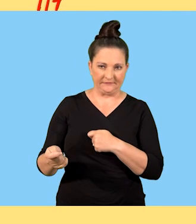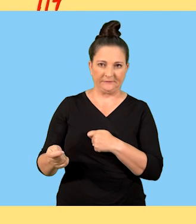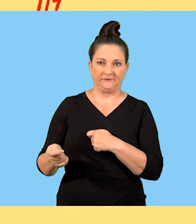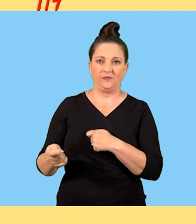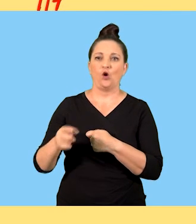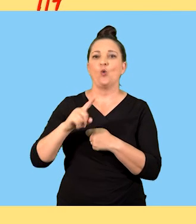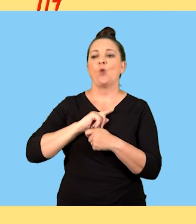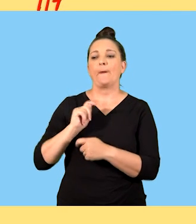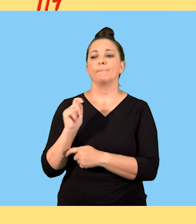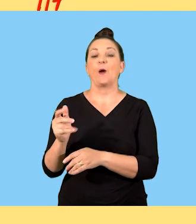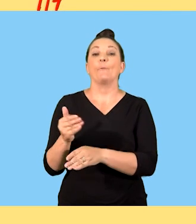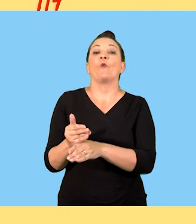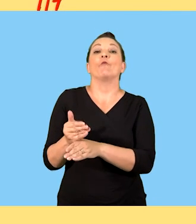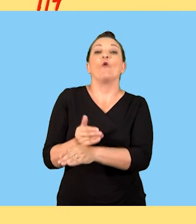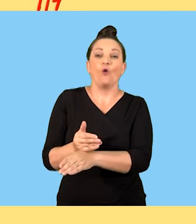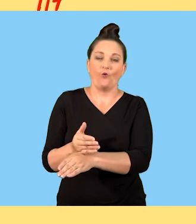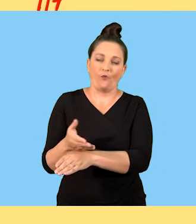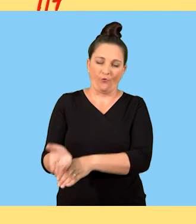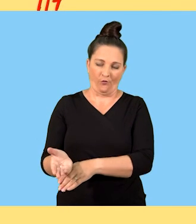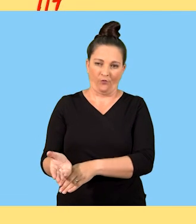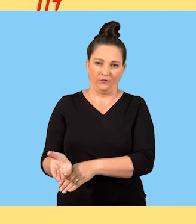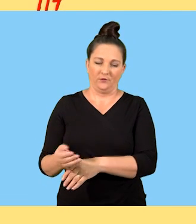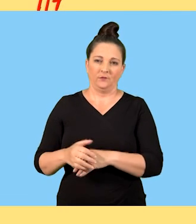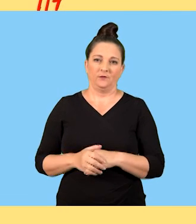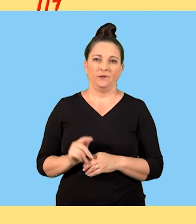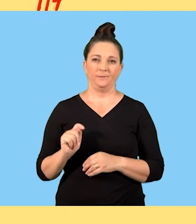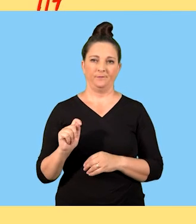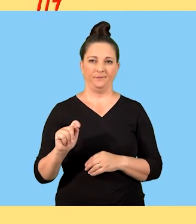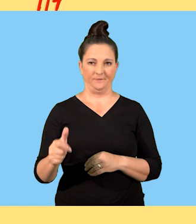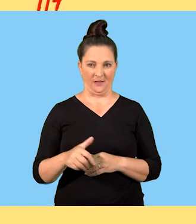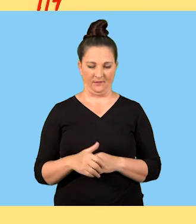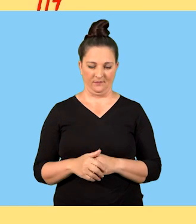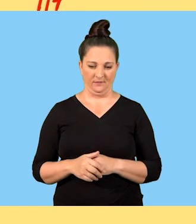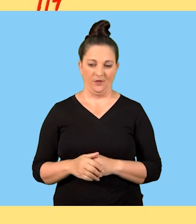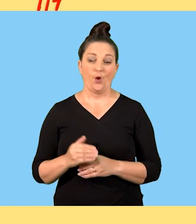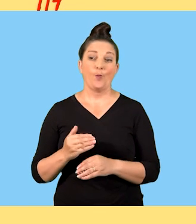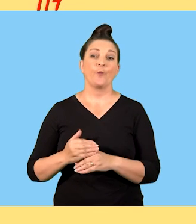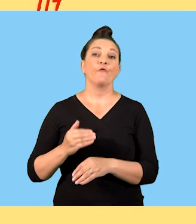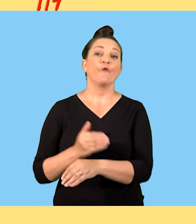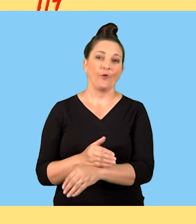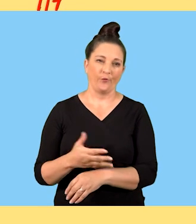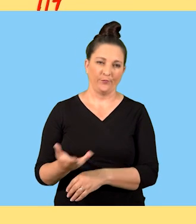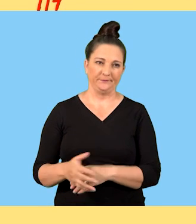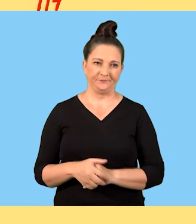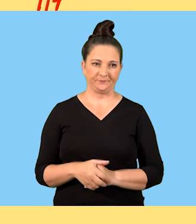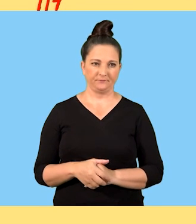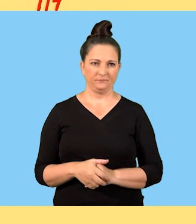expense that was paid in advance, an expense that we paid in